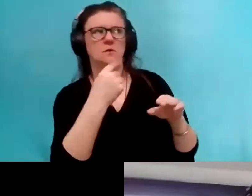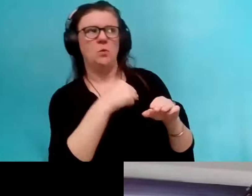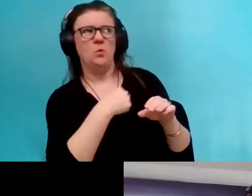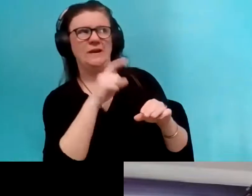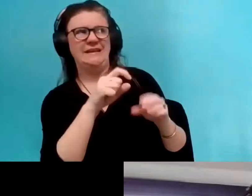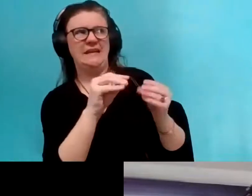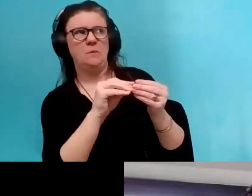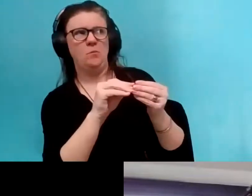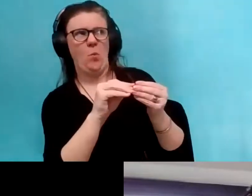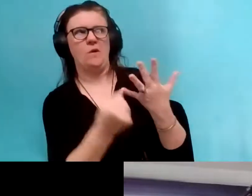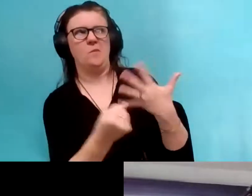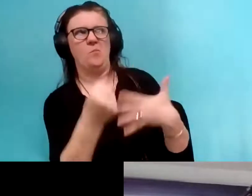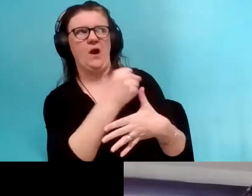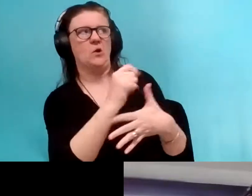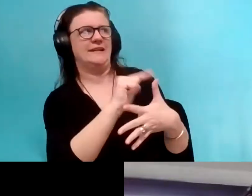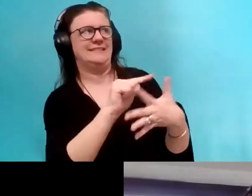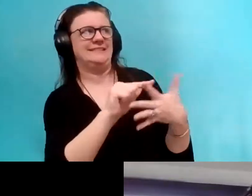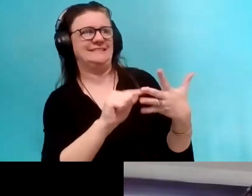the national level,